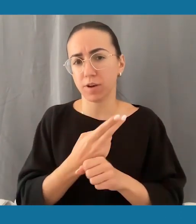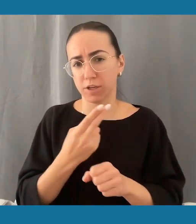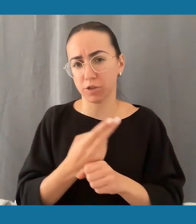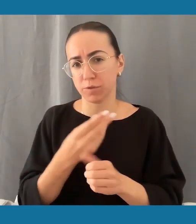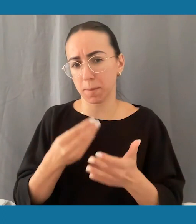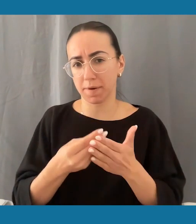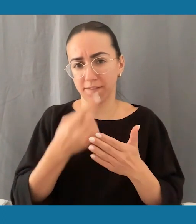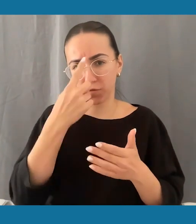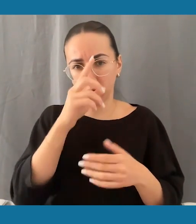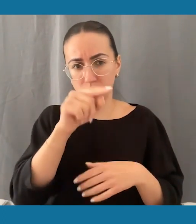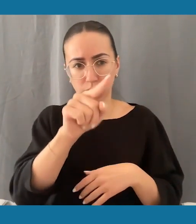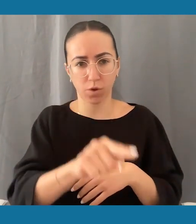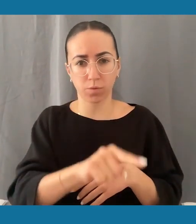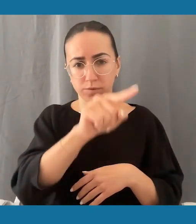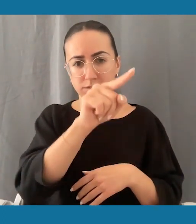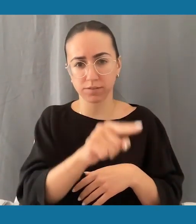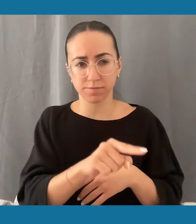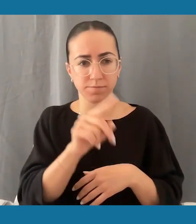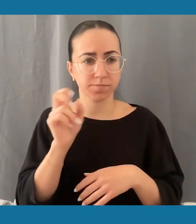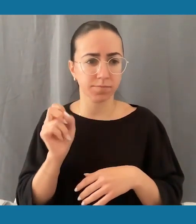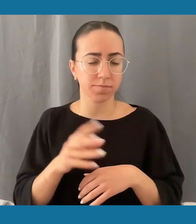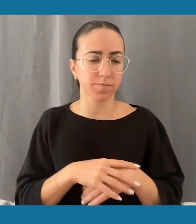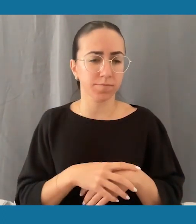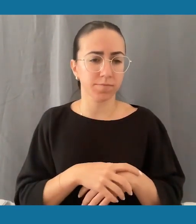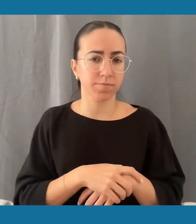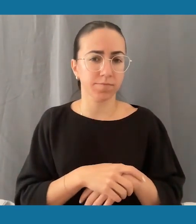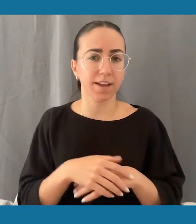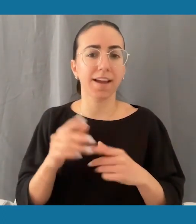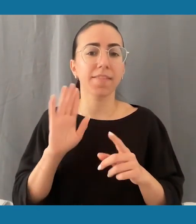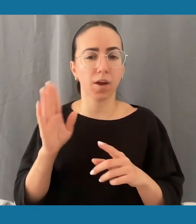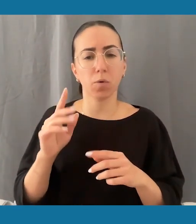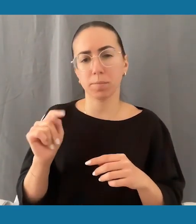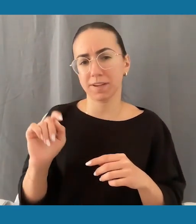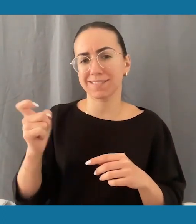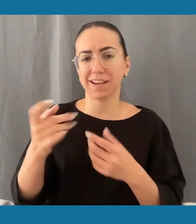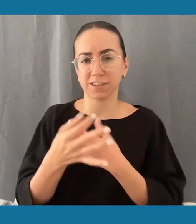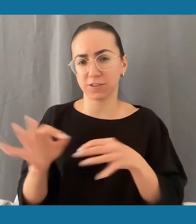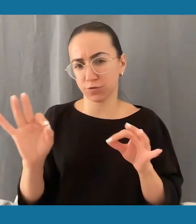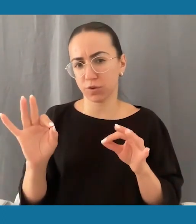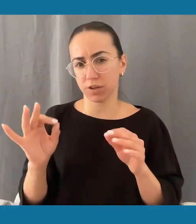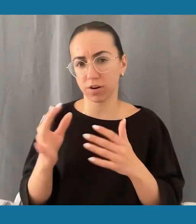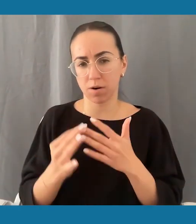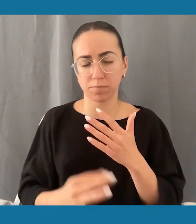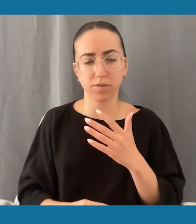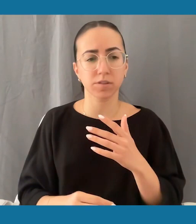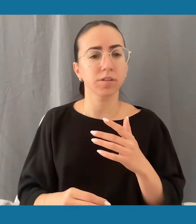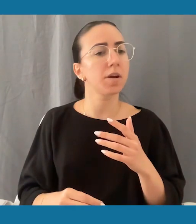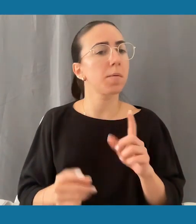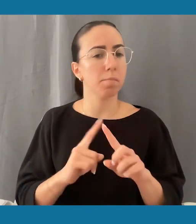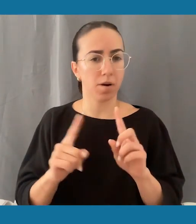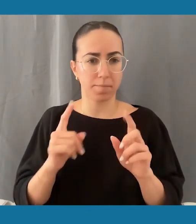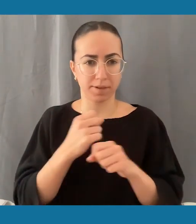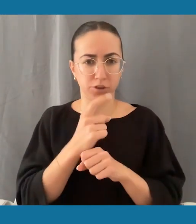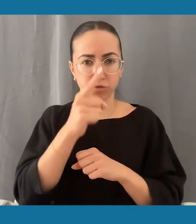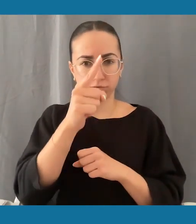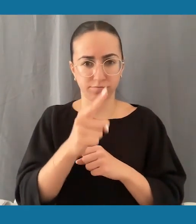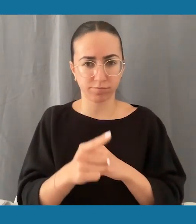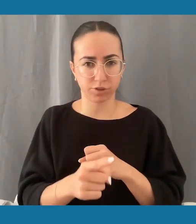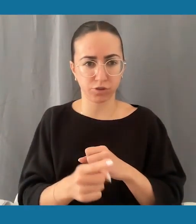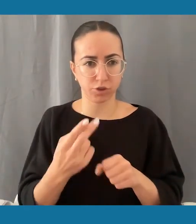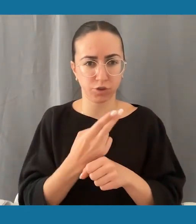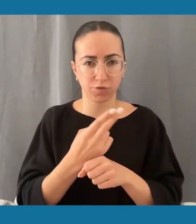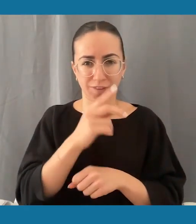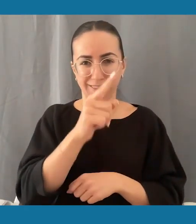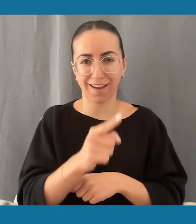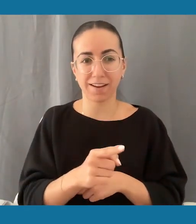in a tax-deferred way. You can use it for all these different reasons. But the reason why housing and basic living expenses are highlighted